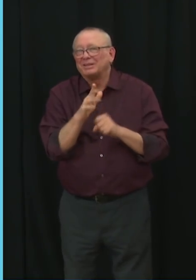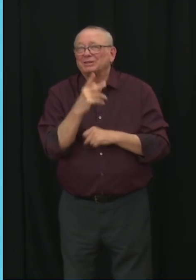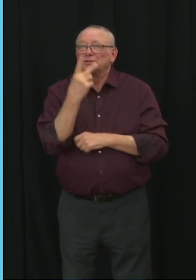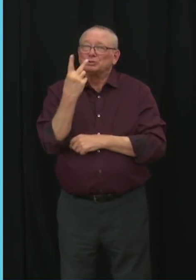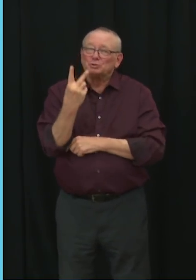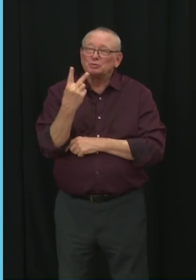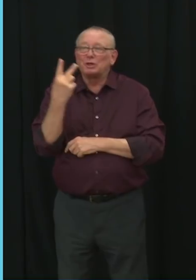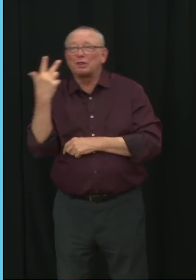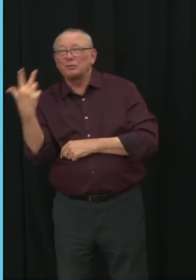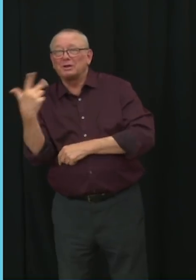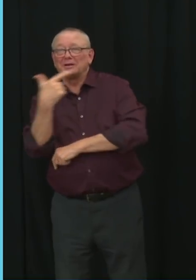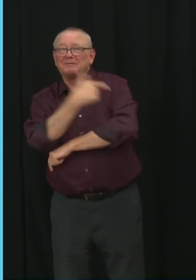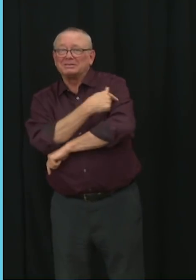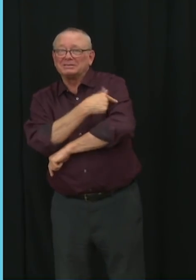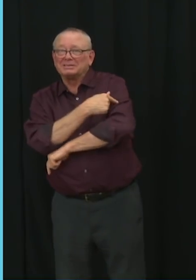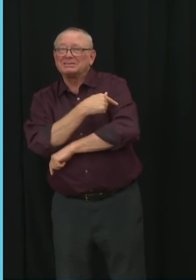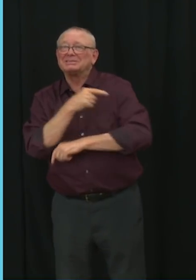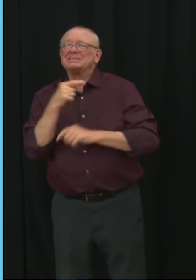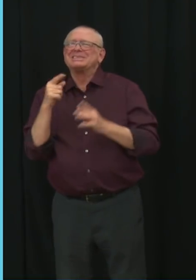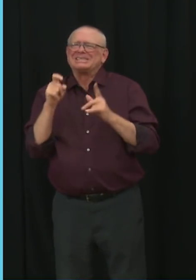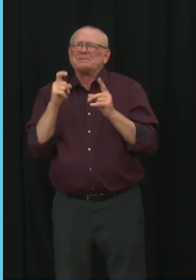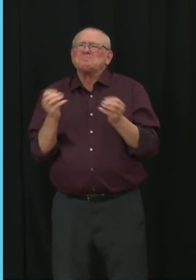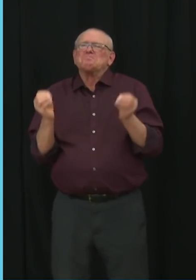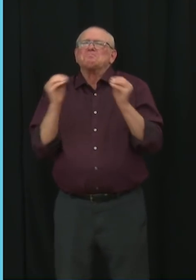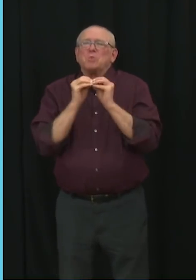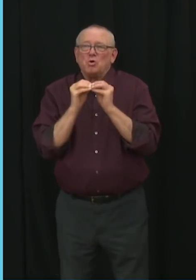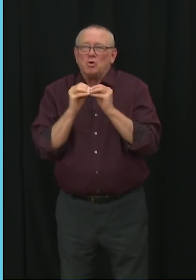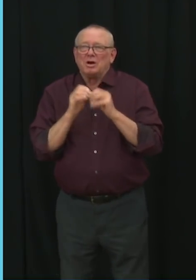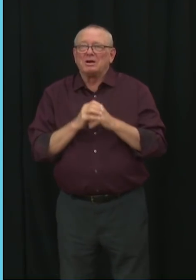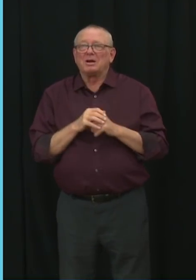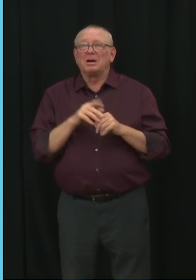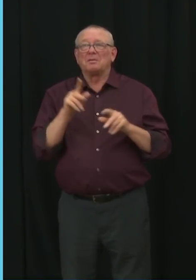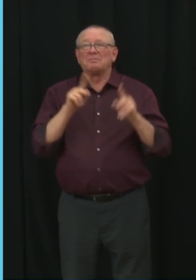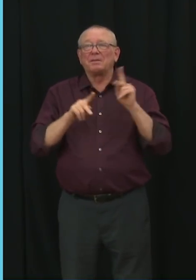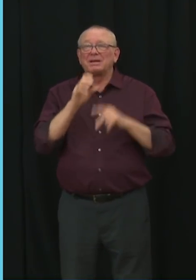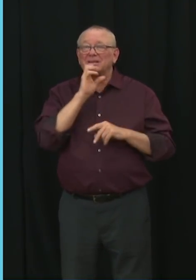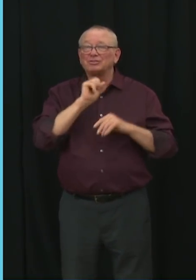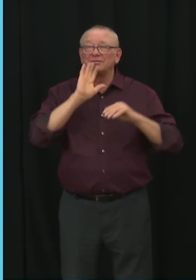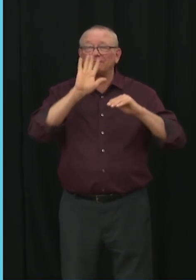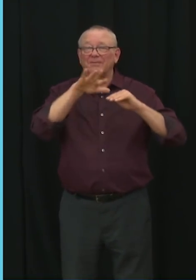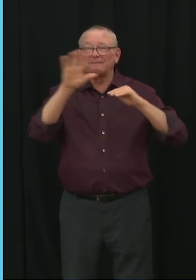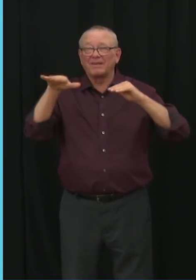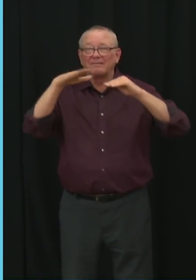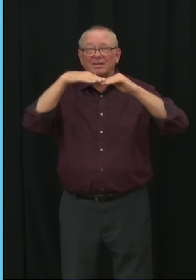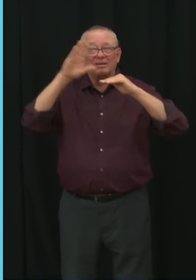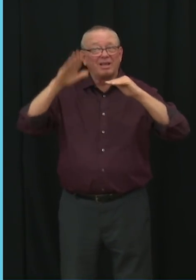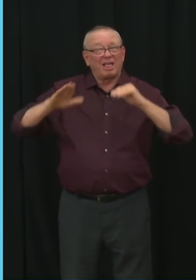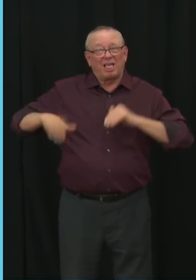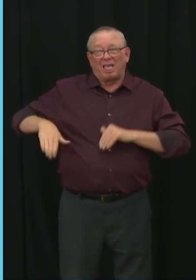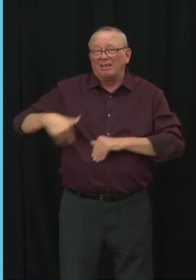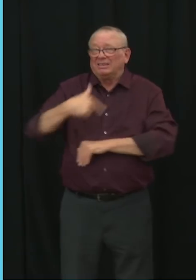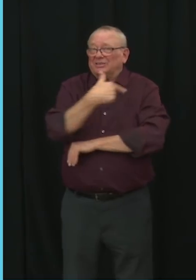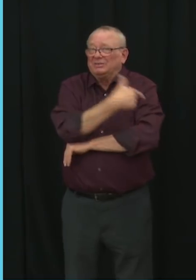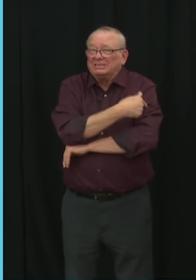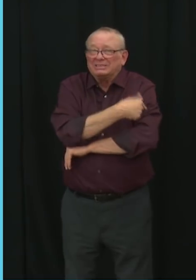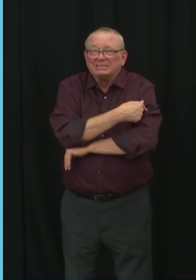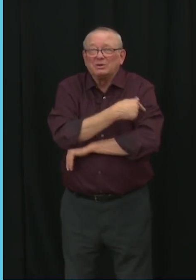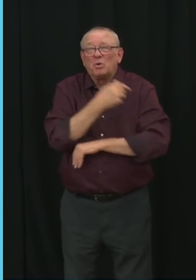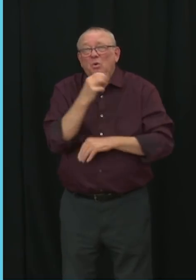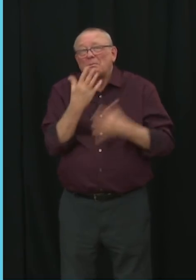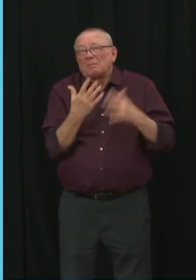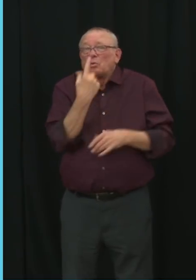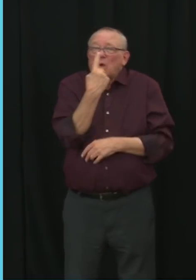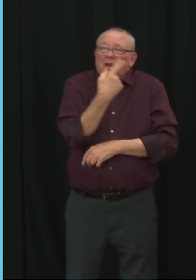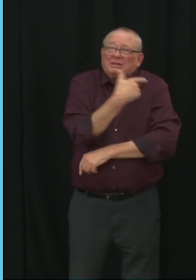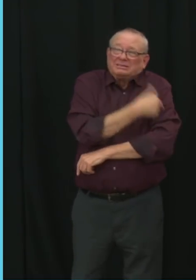So beginning today, anyone 55 or older who is unvaccinated or has only had a single dose of vaccine would